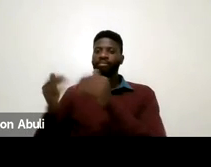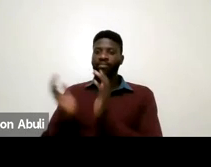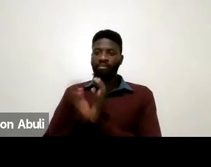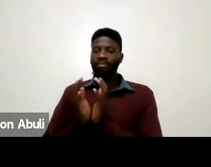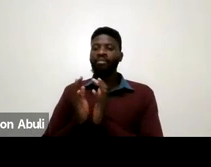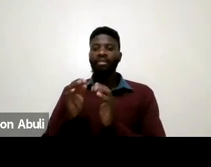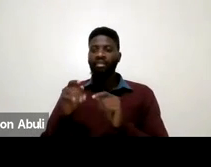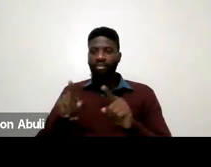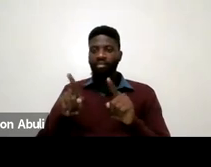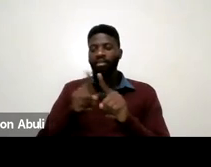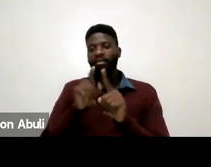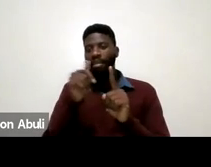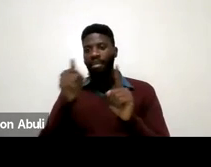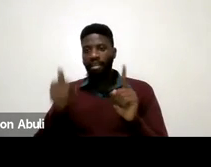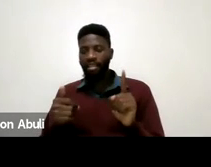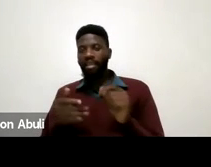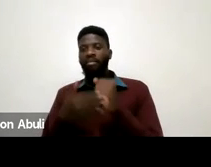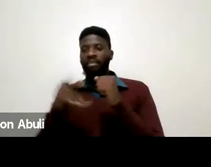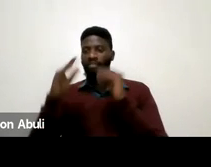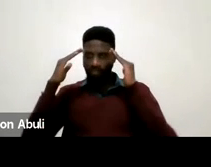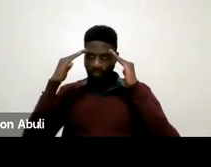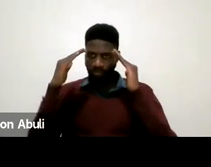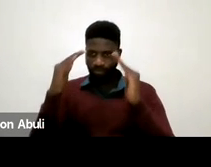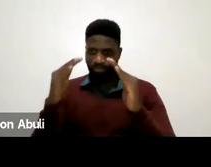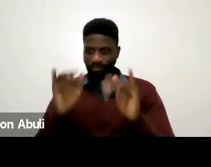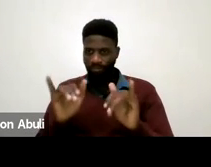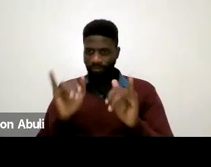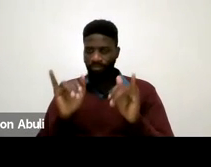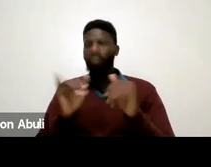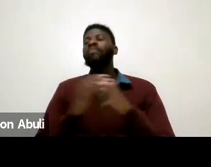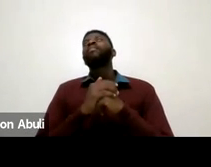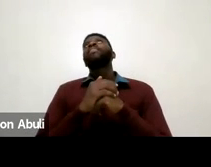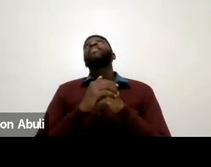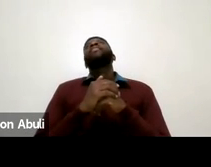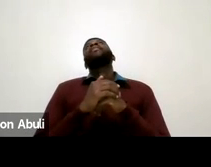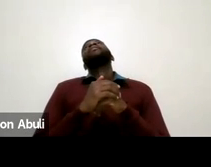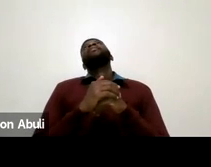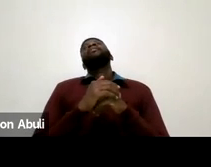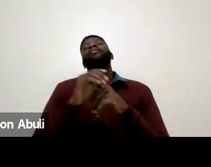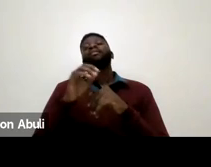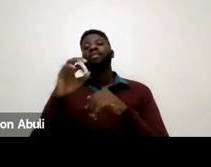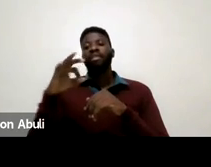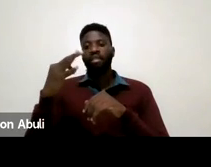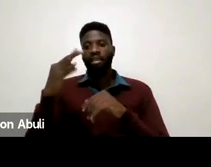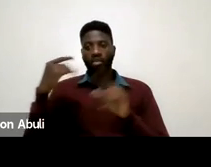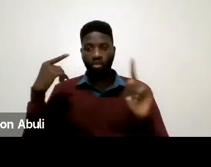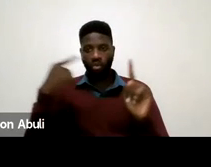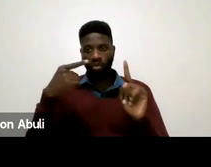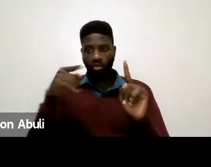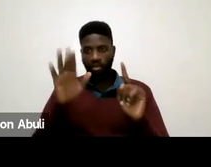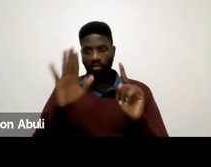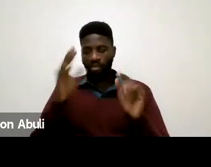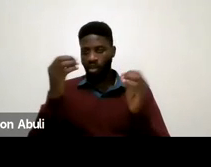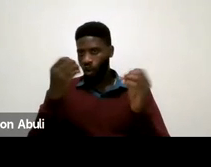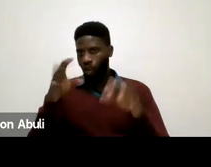and others will help you focus and remain on track. Number three, never lose sight of your goal. How do you lose sight